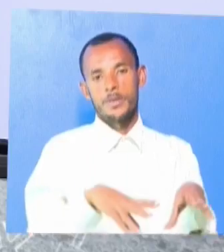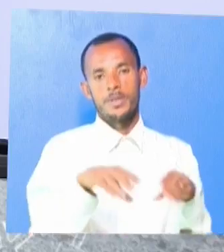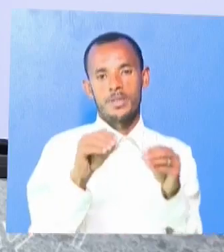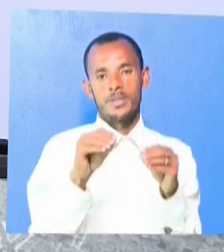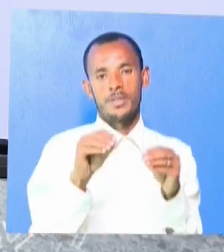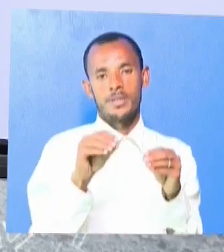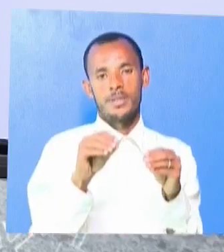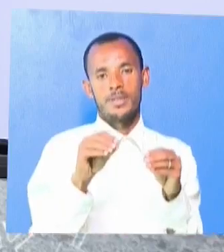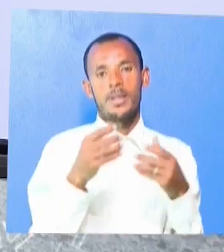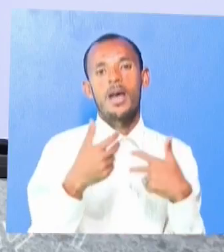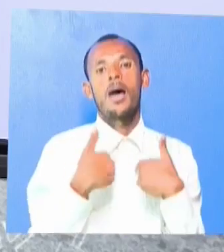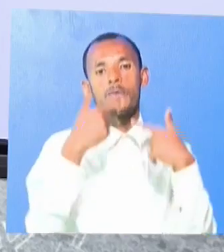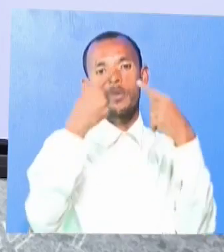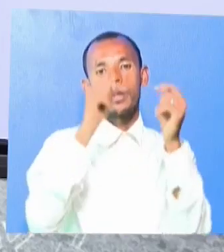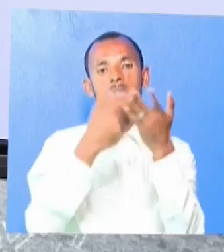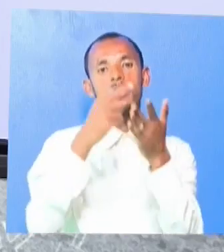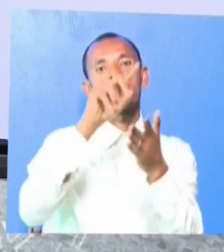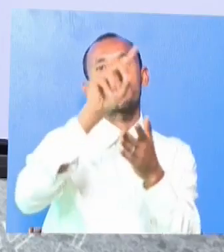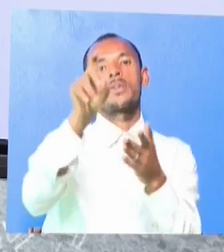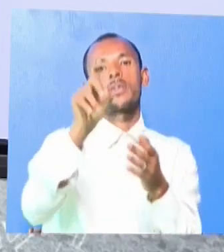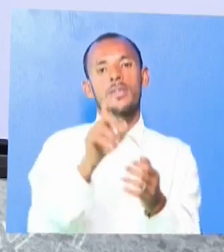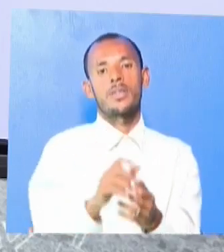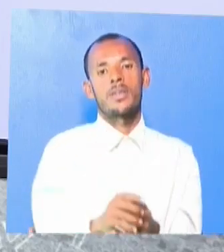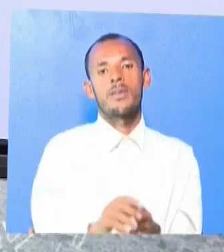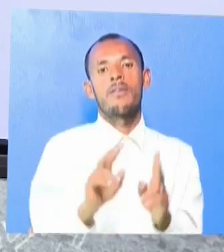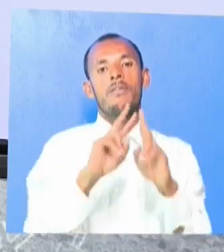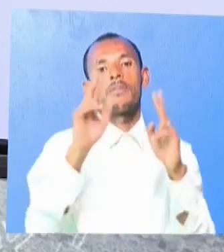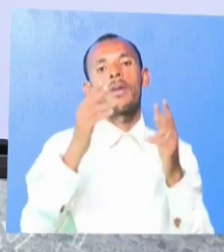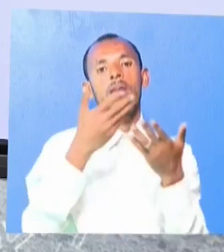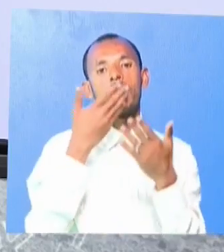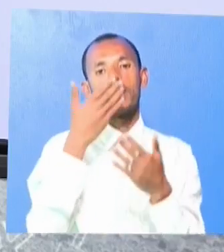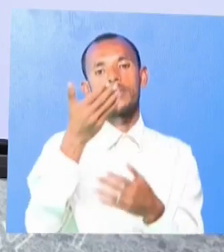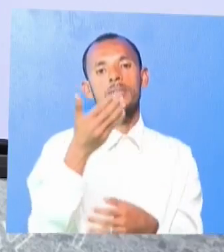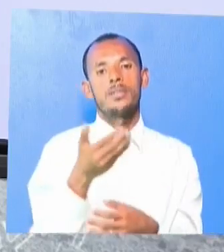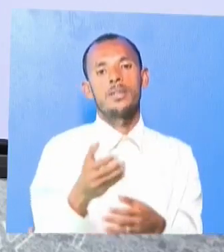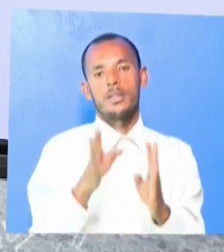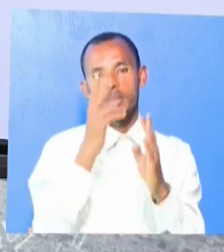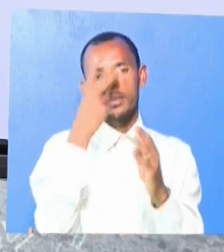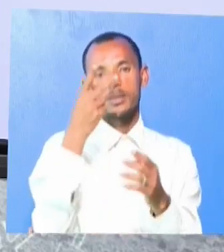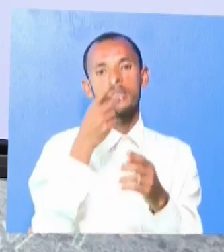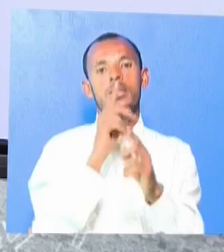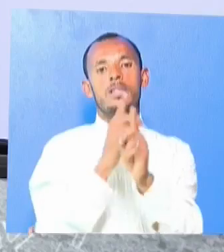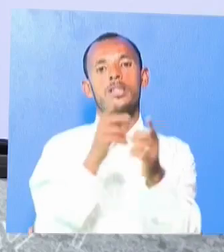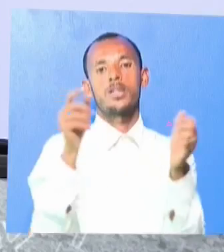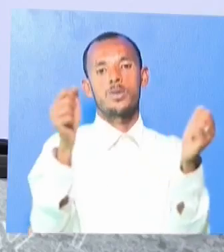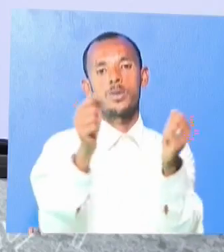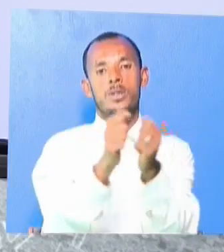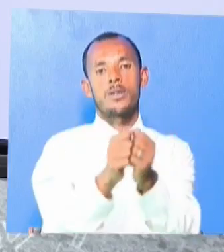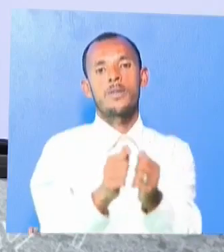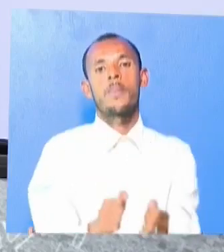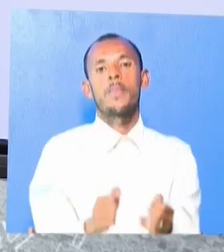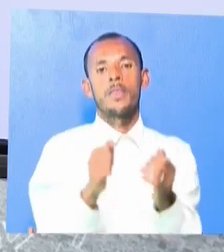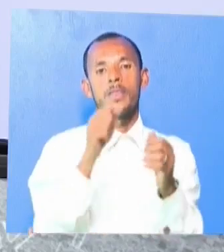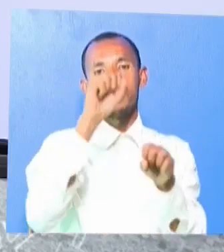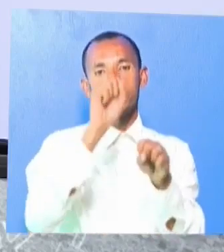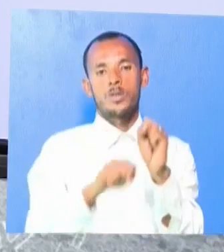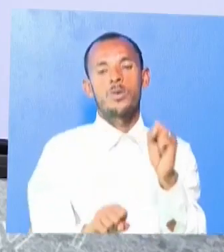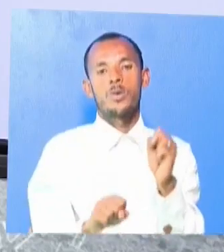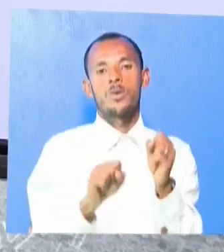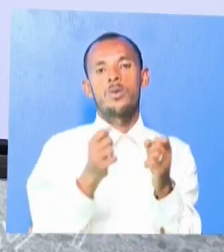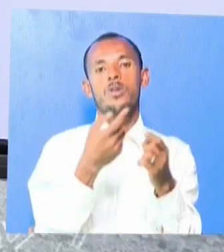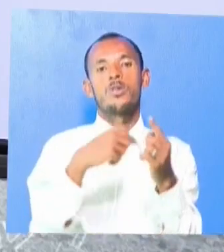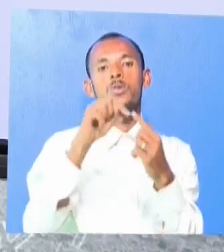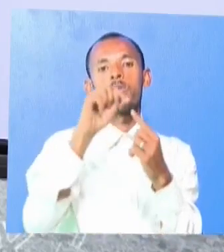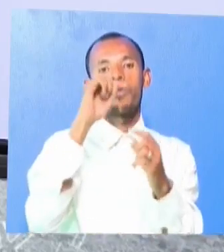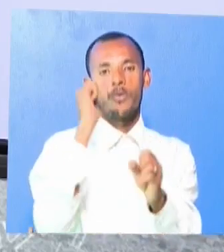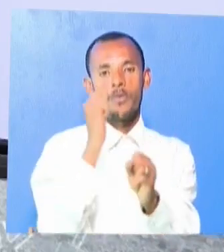Students, have you tried the question? Very nice. Let's see the answer together. So, to